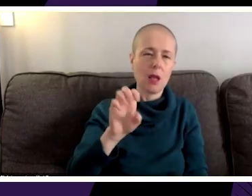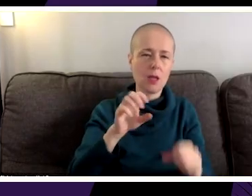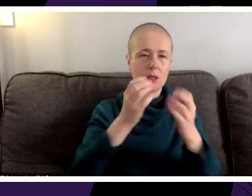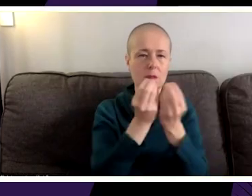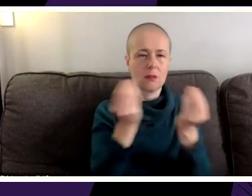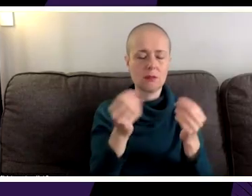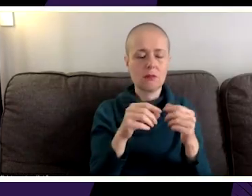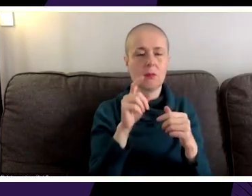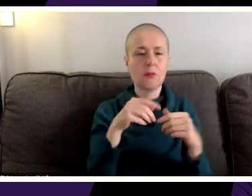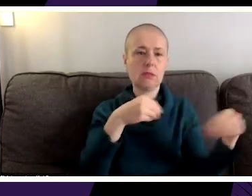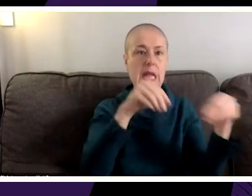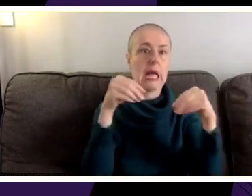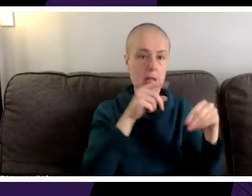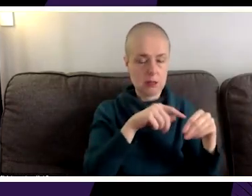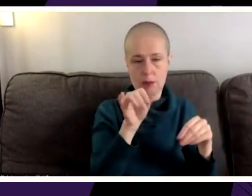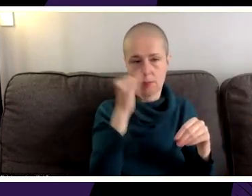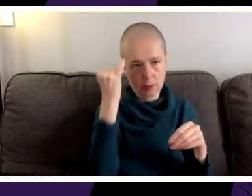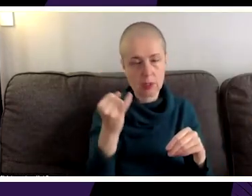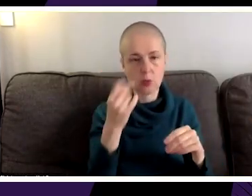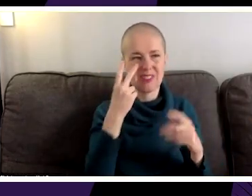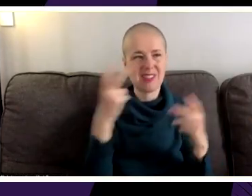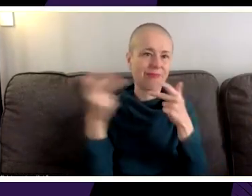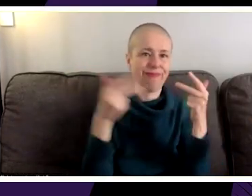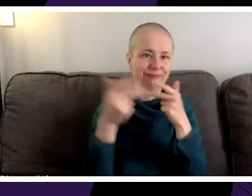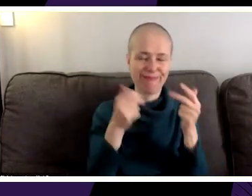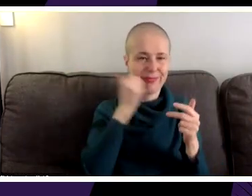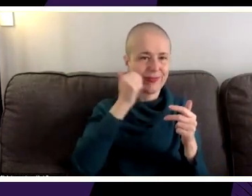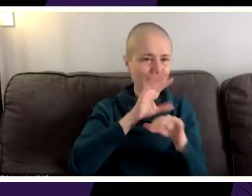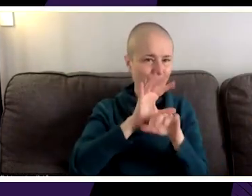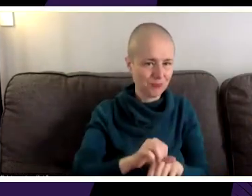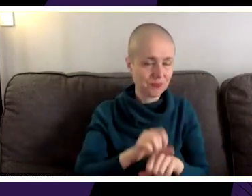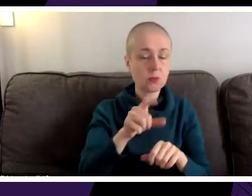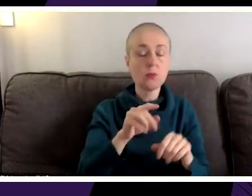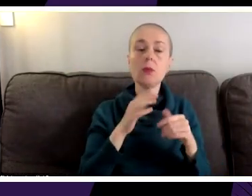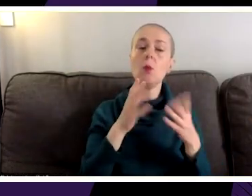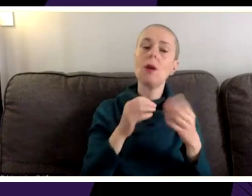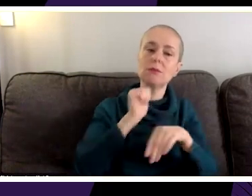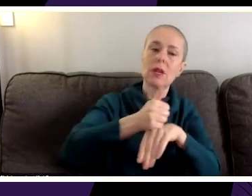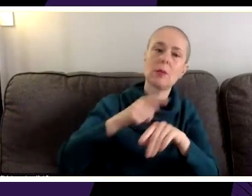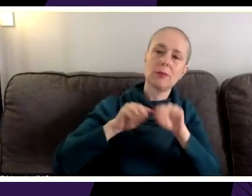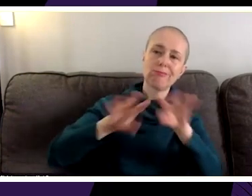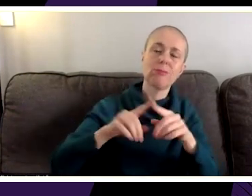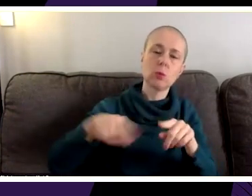daily, a way of camouflage the project into the everyday landscape.